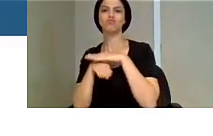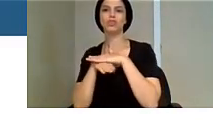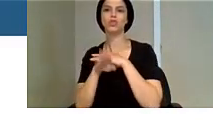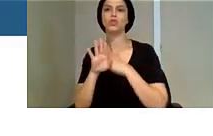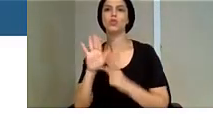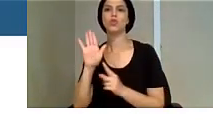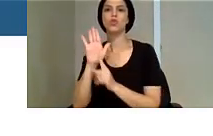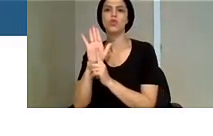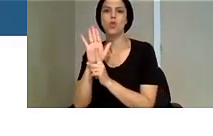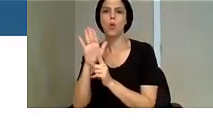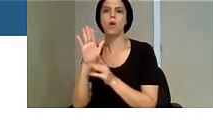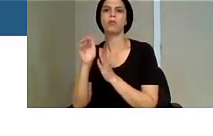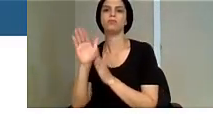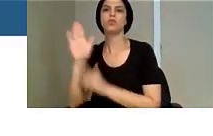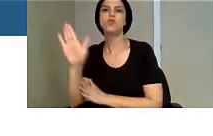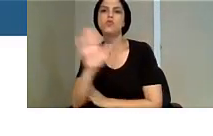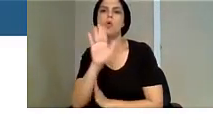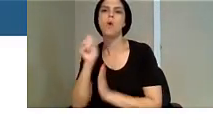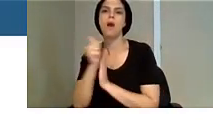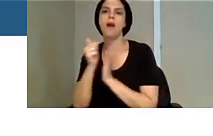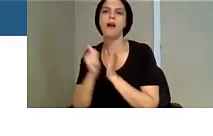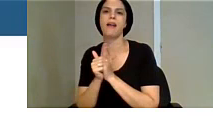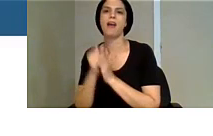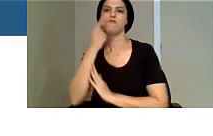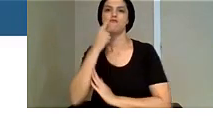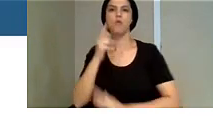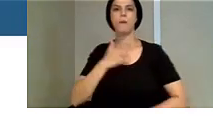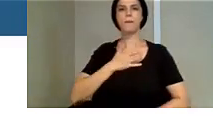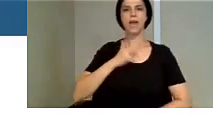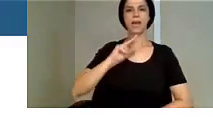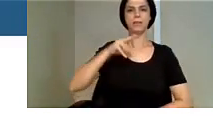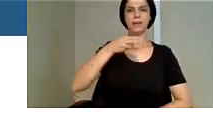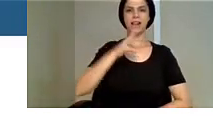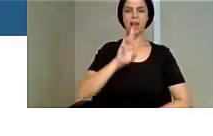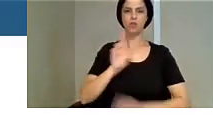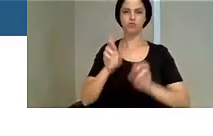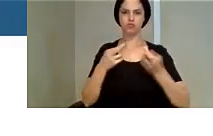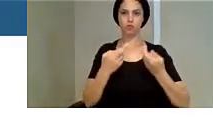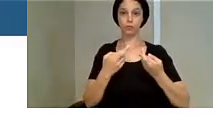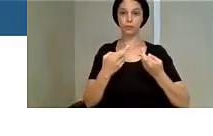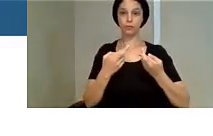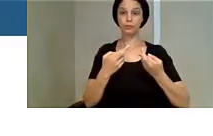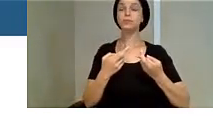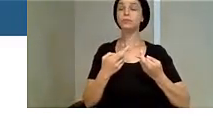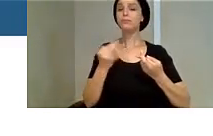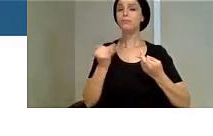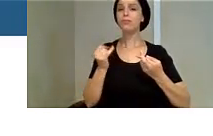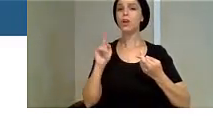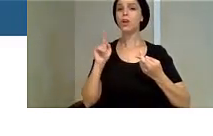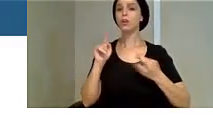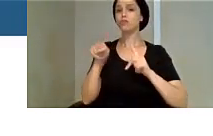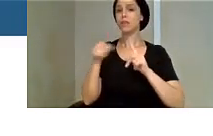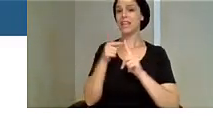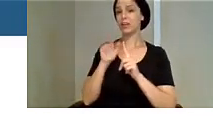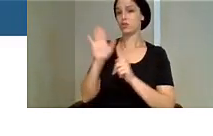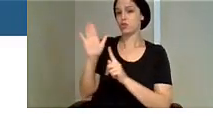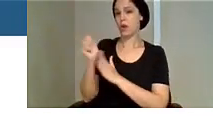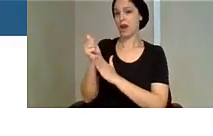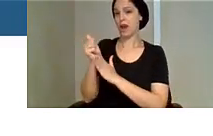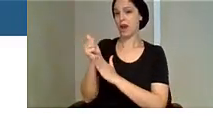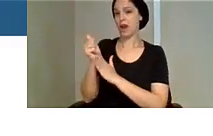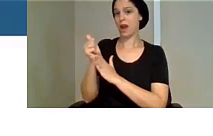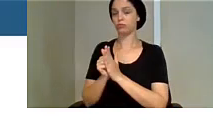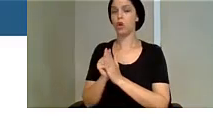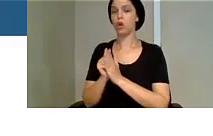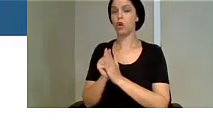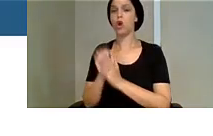your account with myMCPS Classroom. With your account for myMCPS Classroom, your security